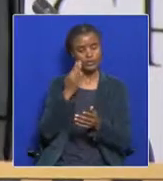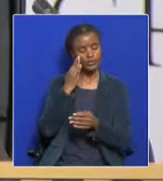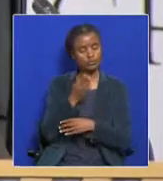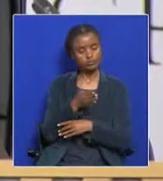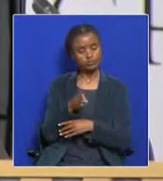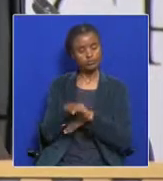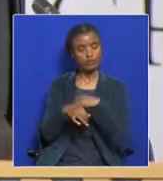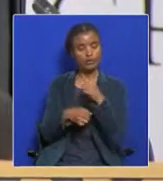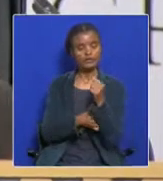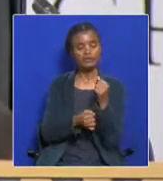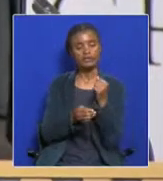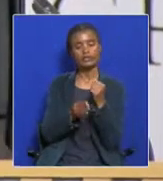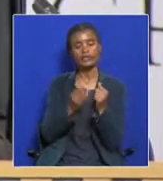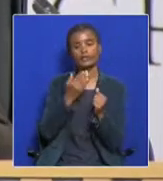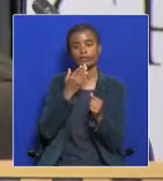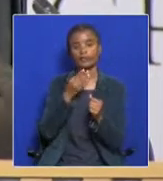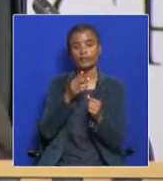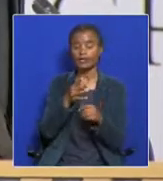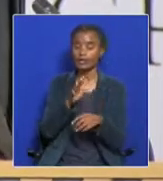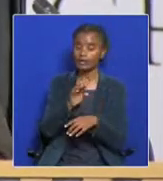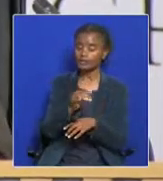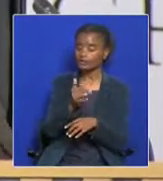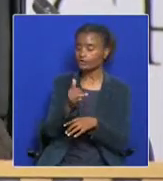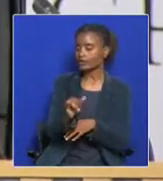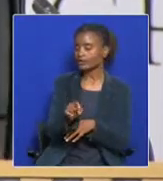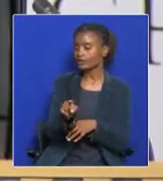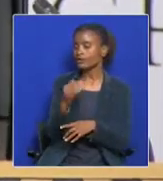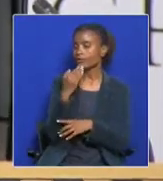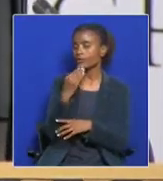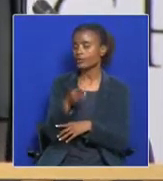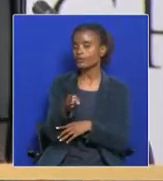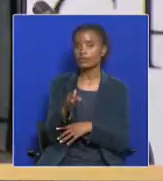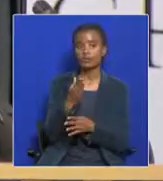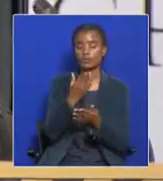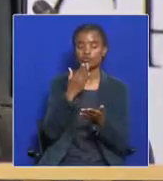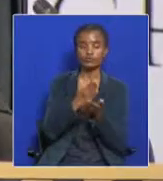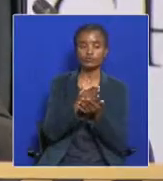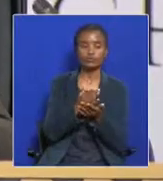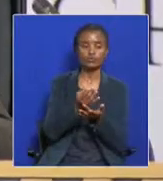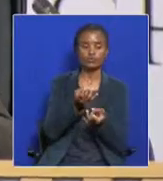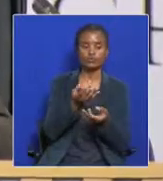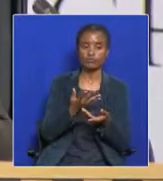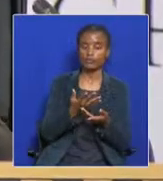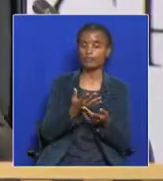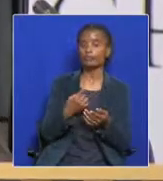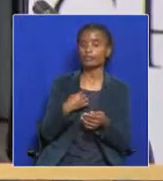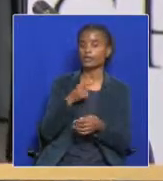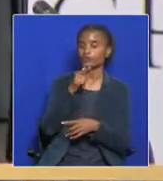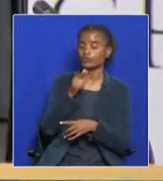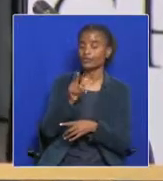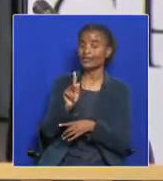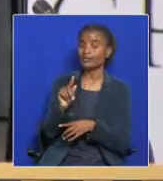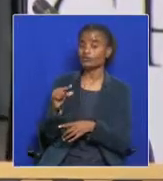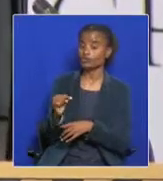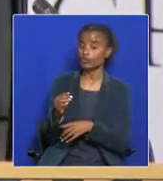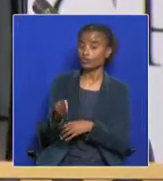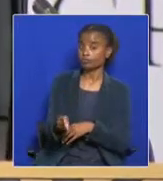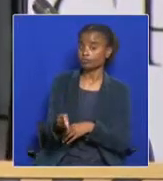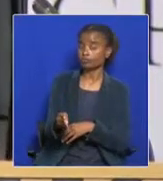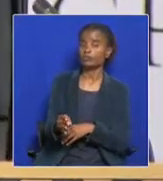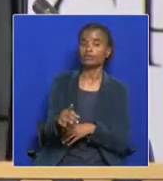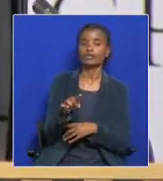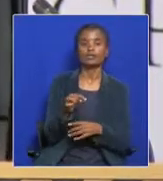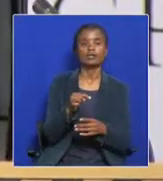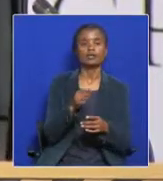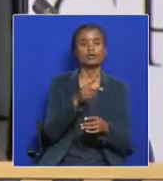me, I'm not even sure what he said, but I told him, he's KG there. Because I think Carl Sanders was on leave at that